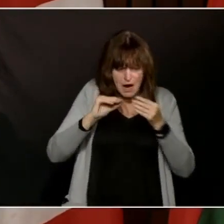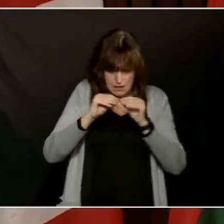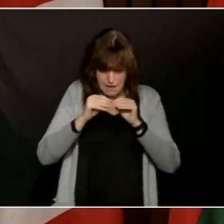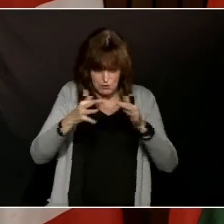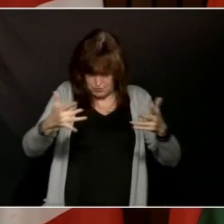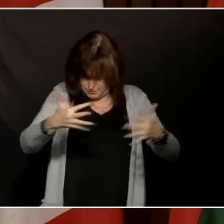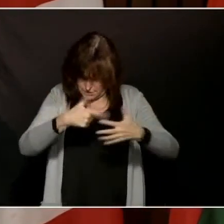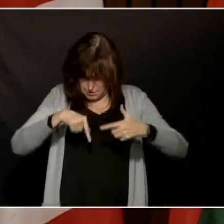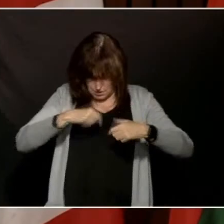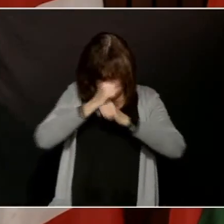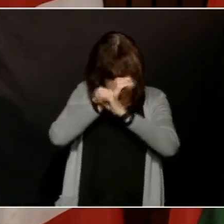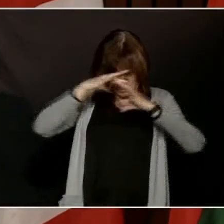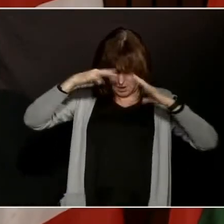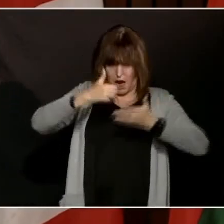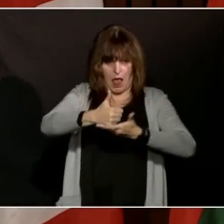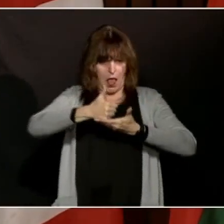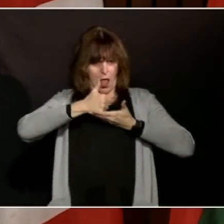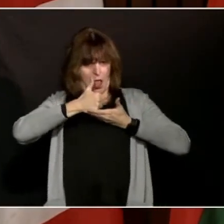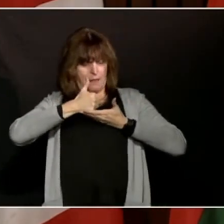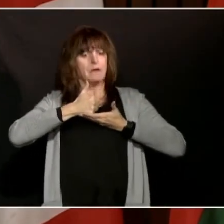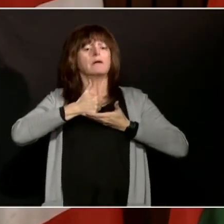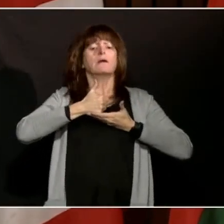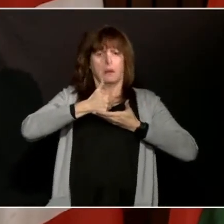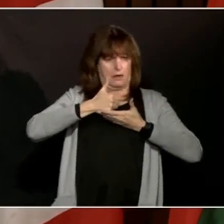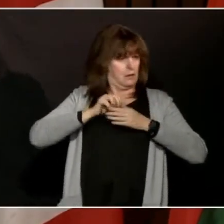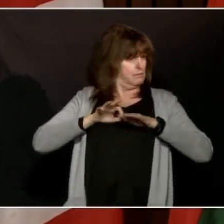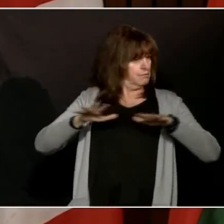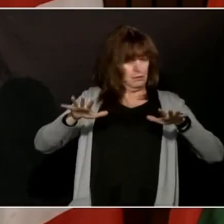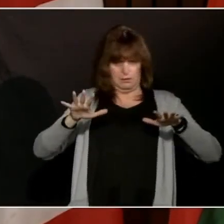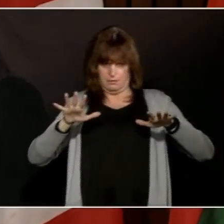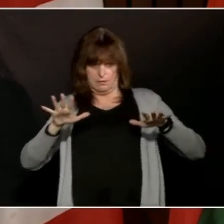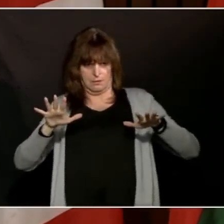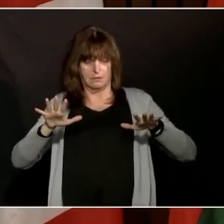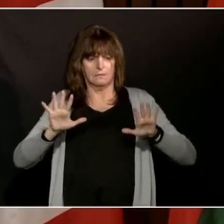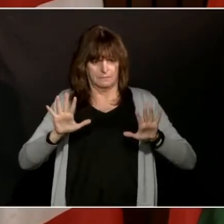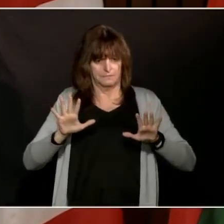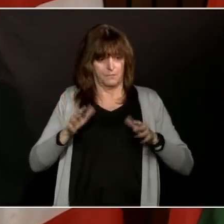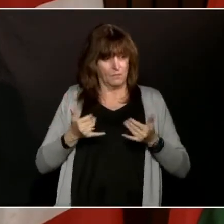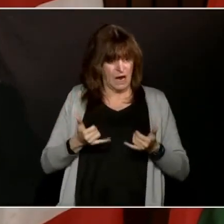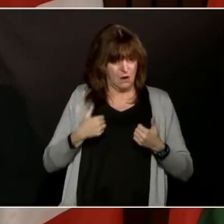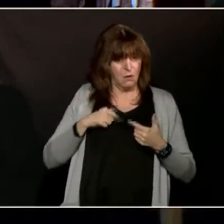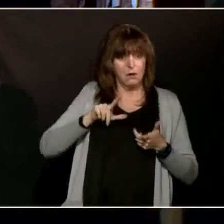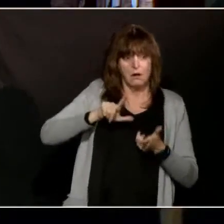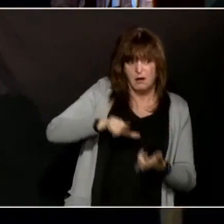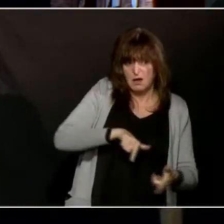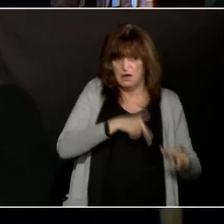evolving in the Ontario context. With that, I'll pass it back to Dr. Williams. Thank you.